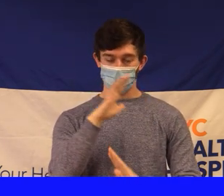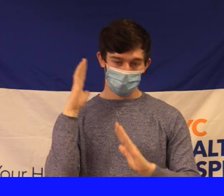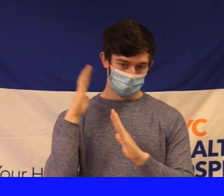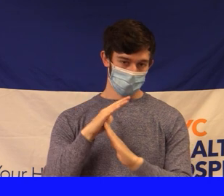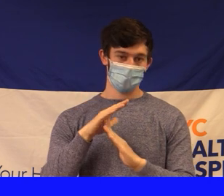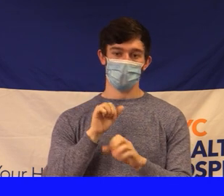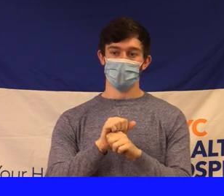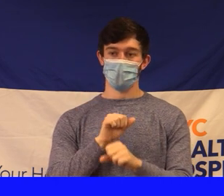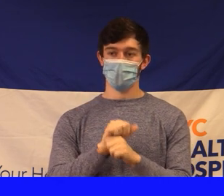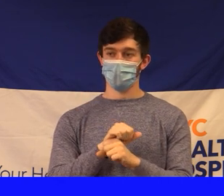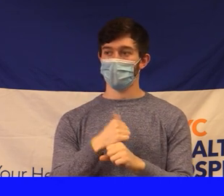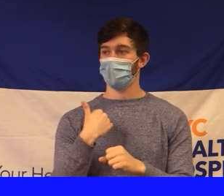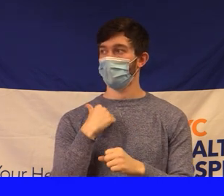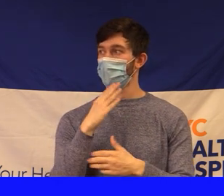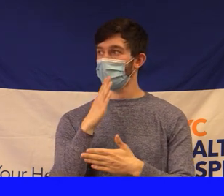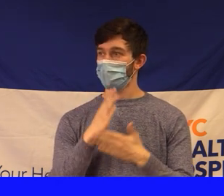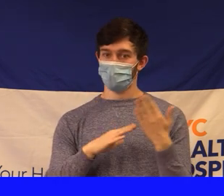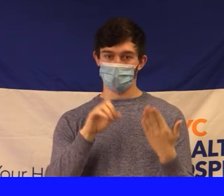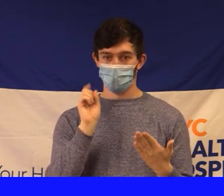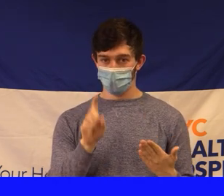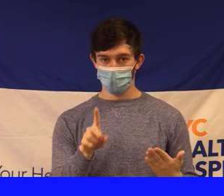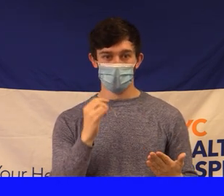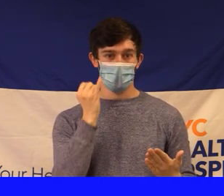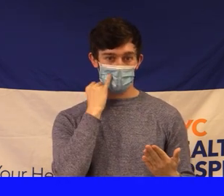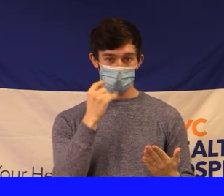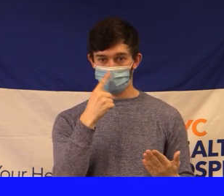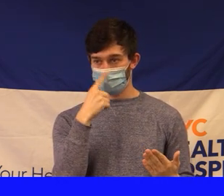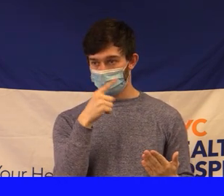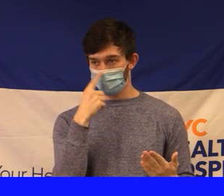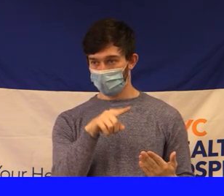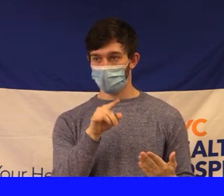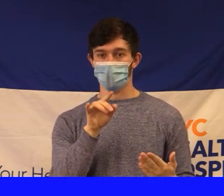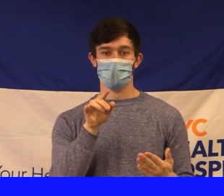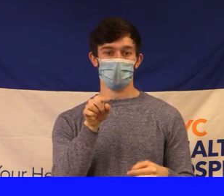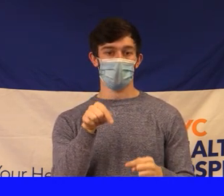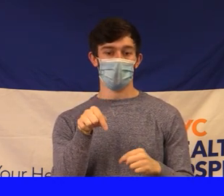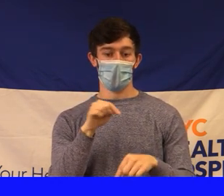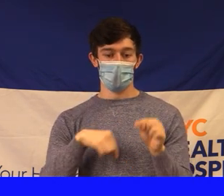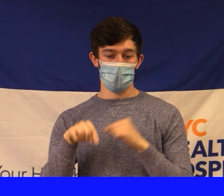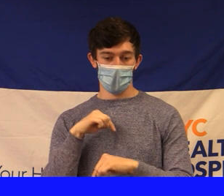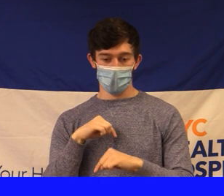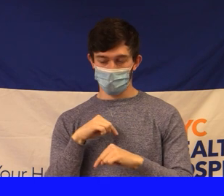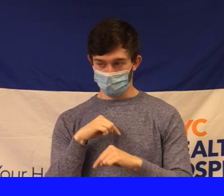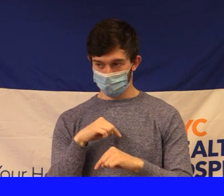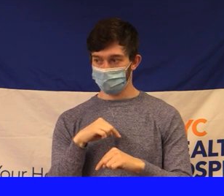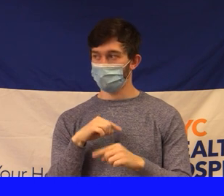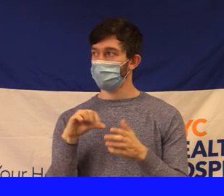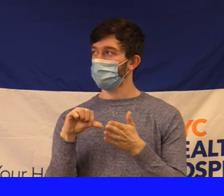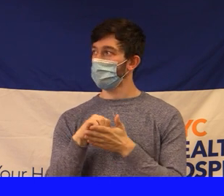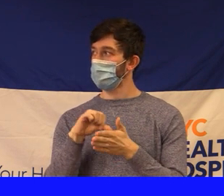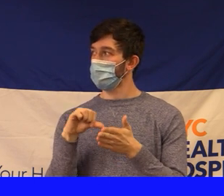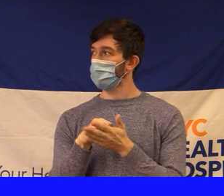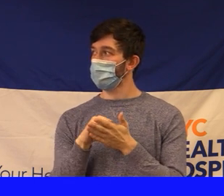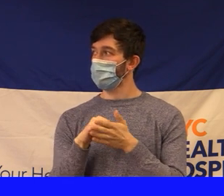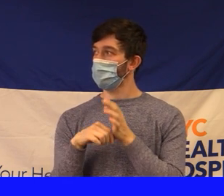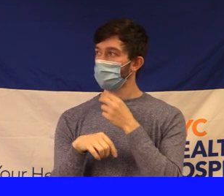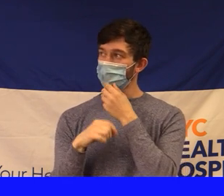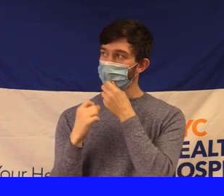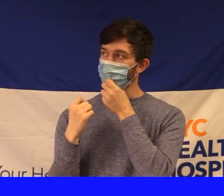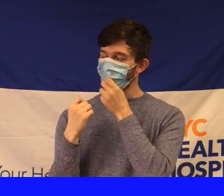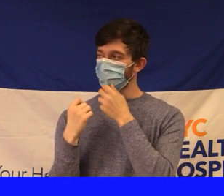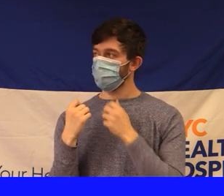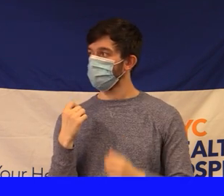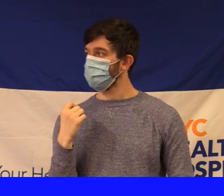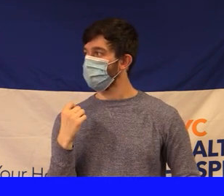of questions, if you don't mind. If we go back to the revenue and the chart that shows